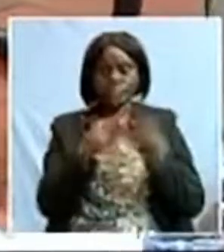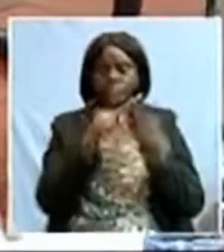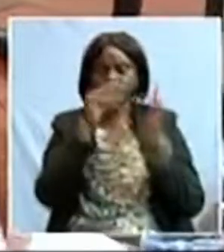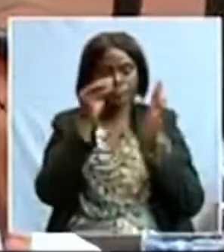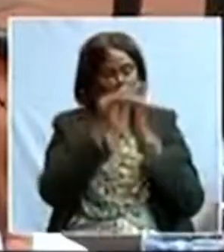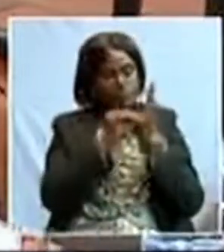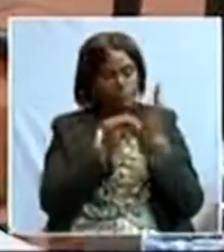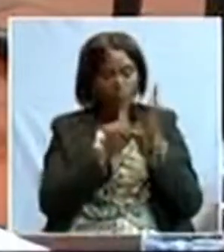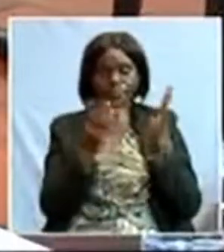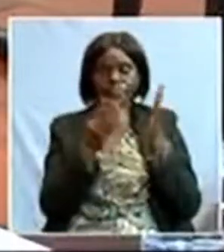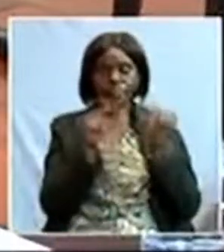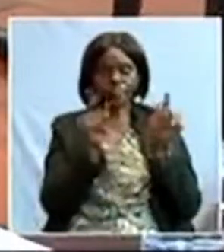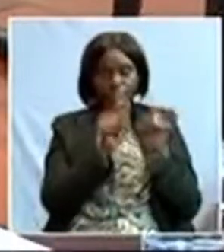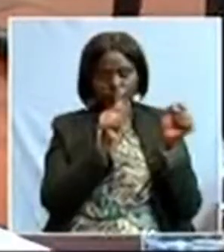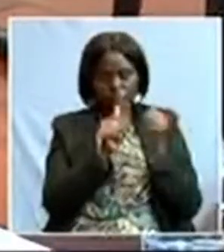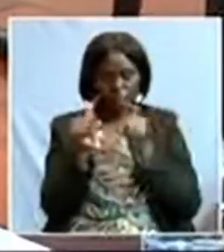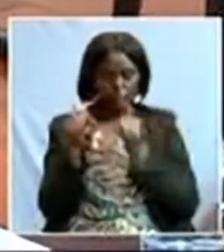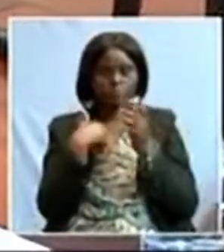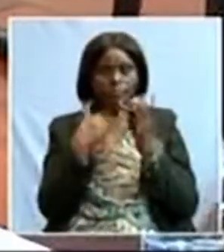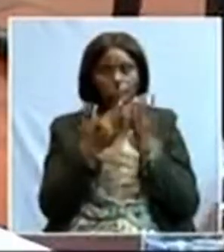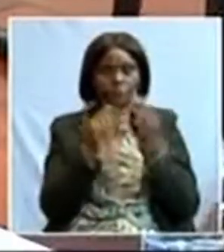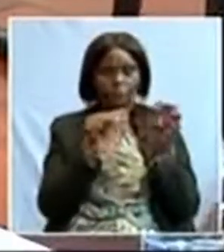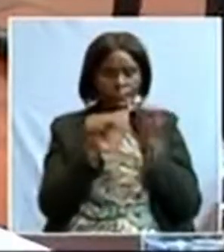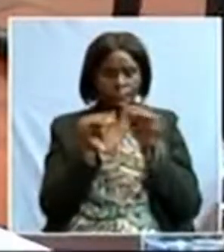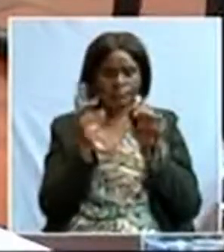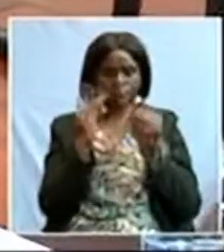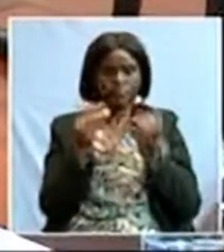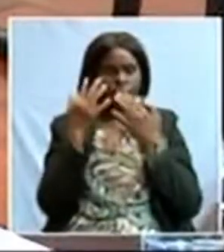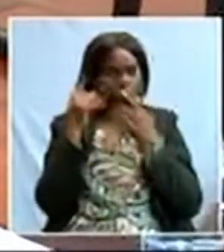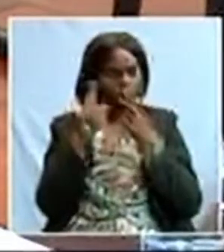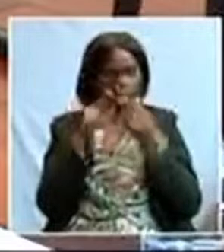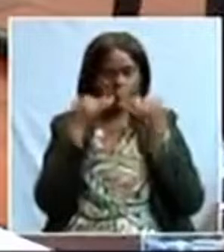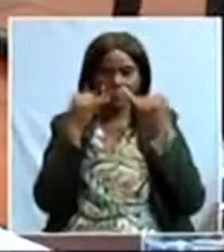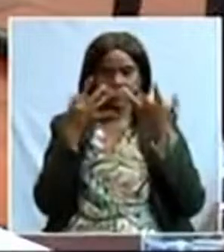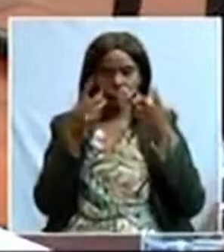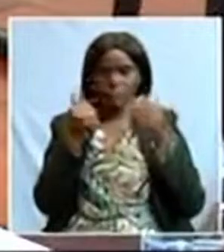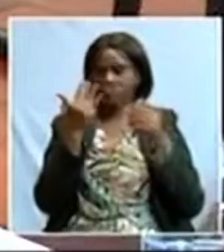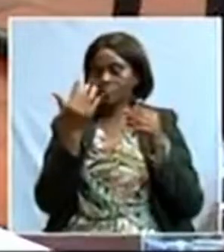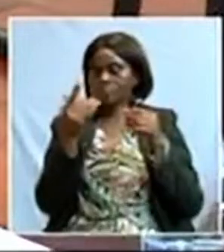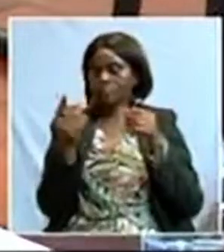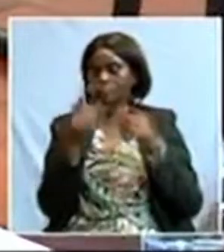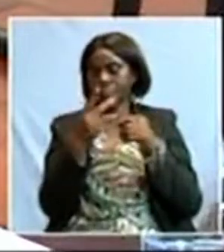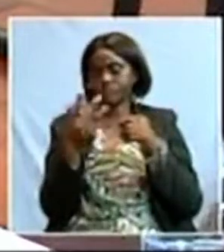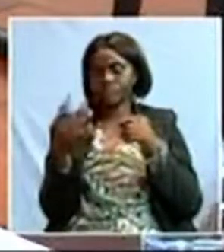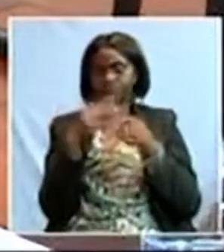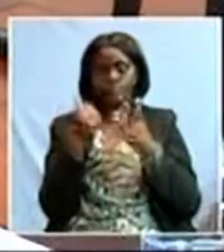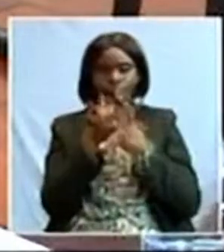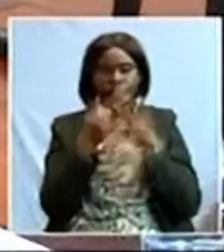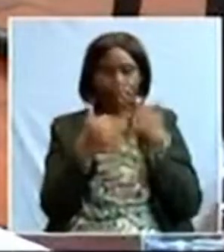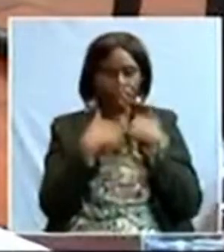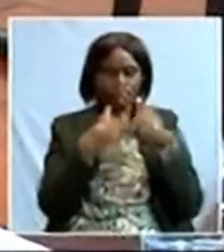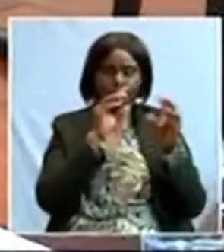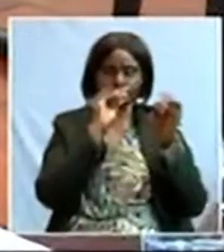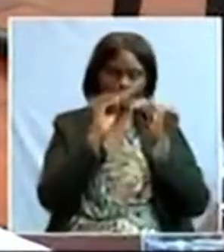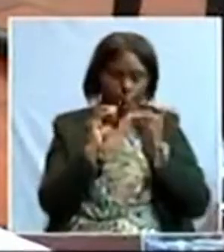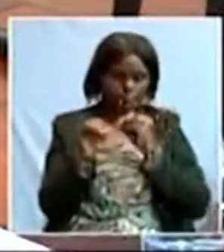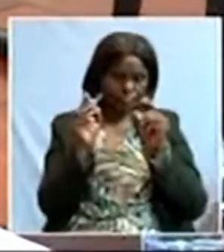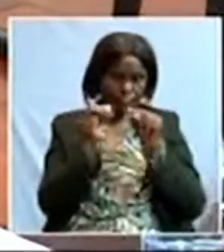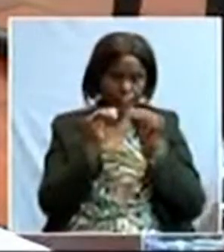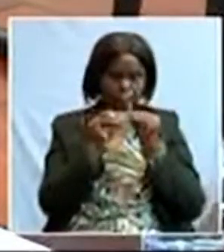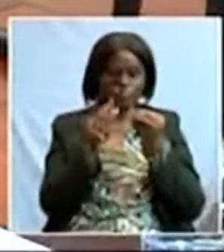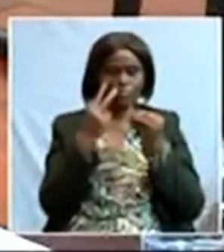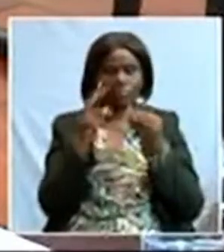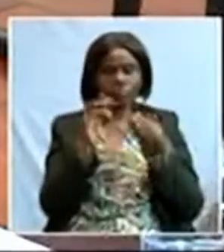inscribed. Action taken. Management wishes to state that the 15 assets have since been inscribed. See